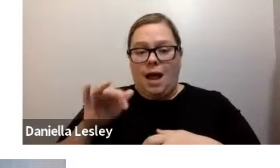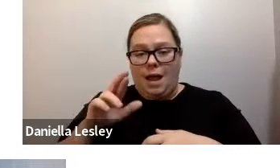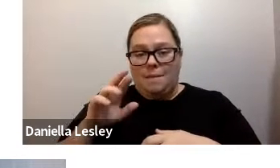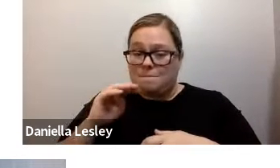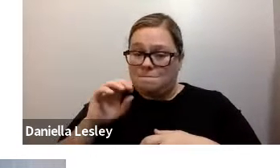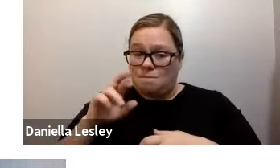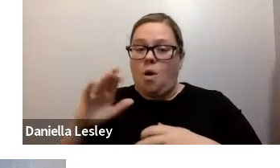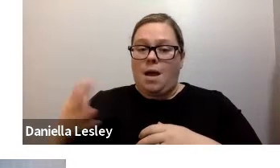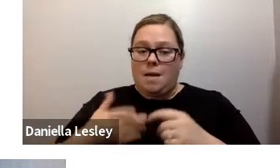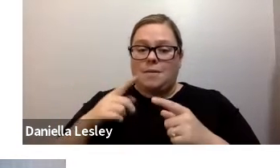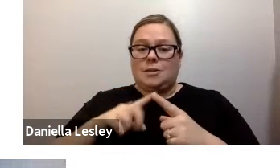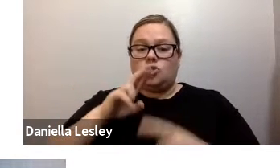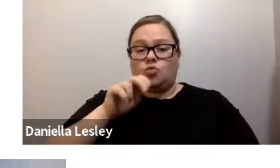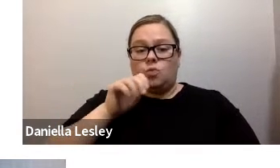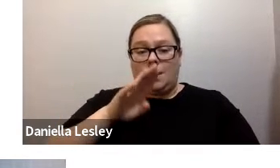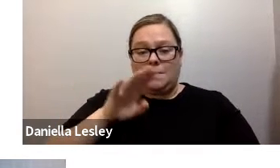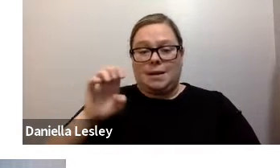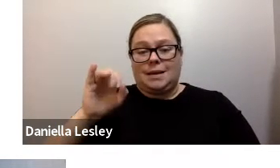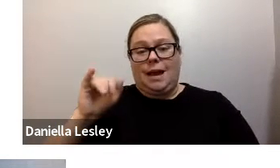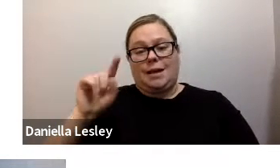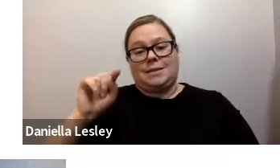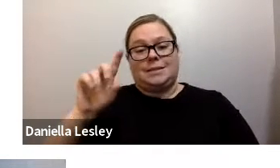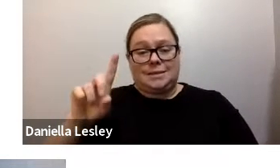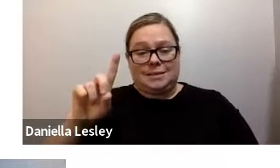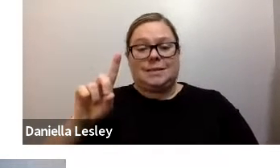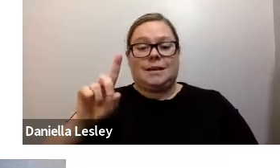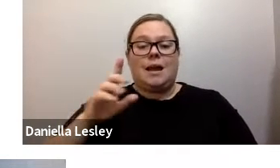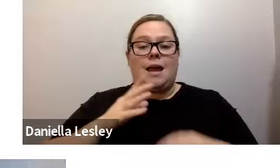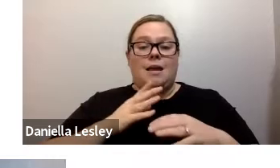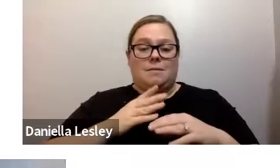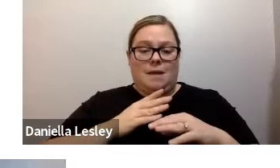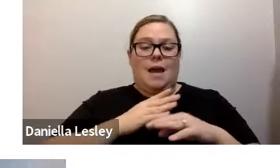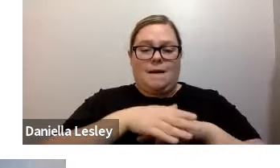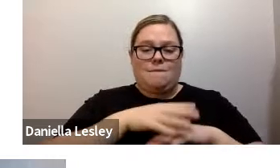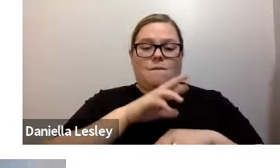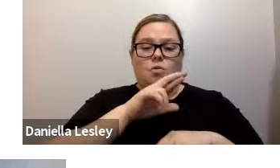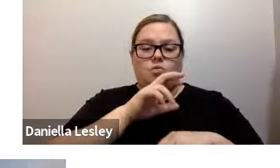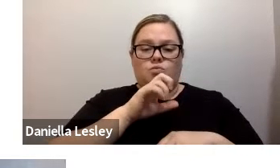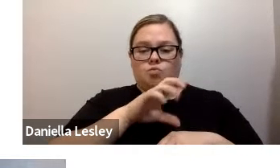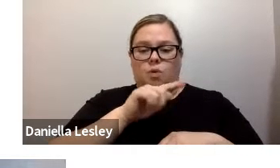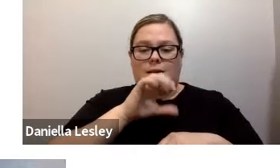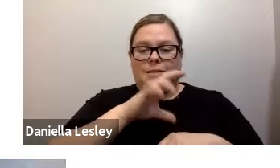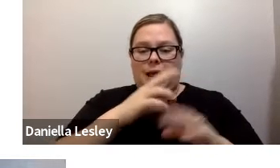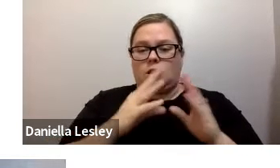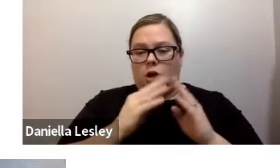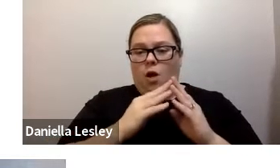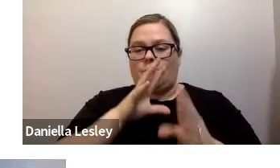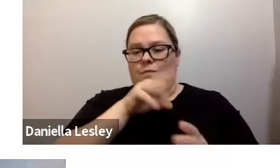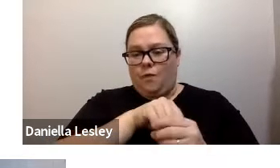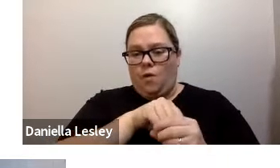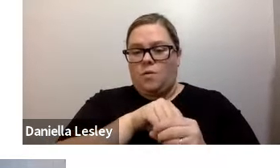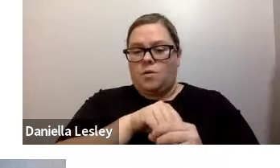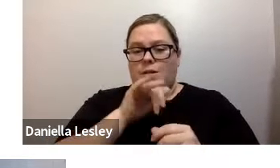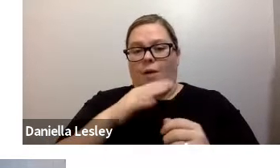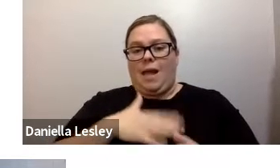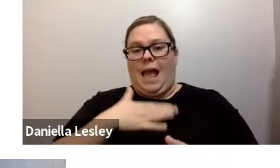UAB EITD following his involvement with Sam Misko during a RERCTech conference. So that was a